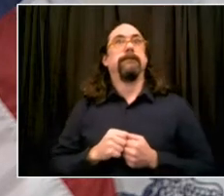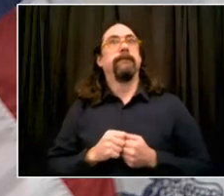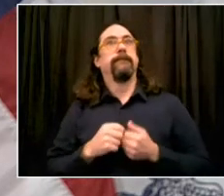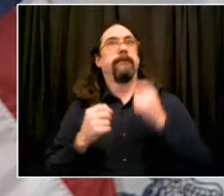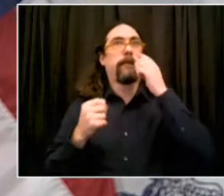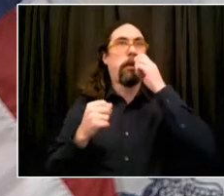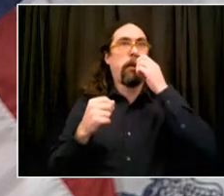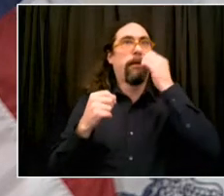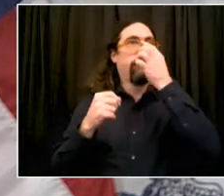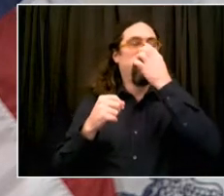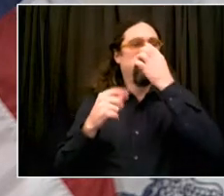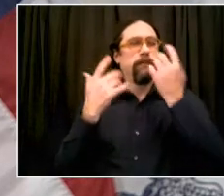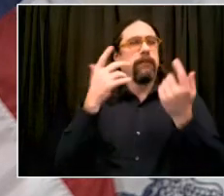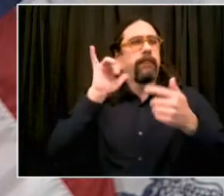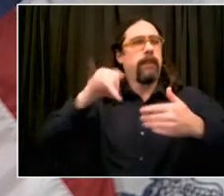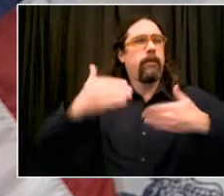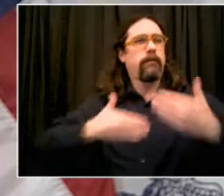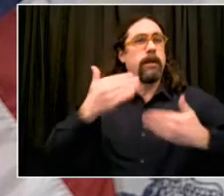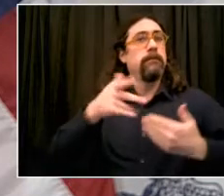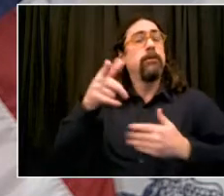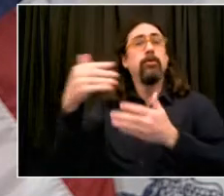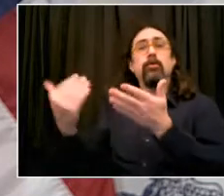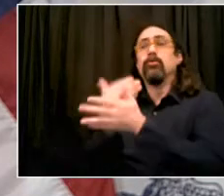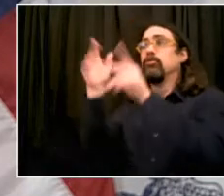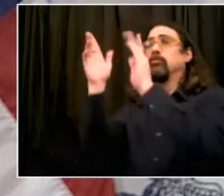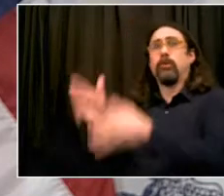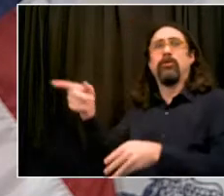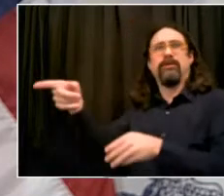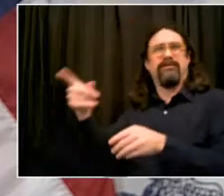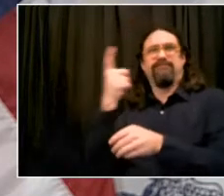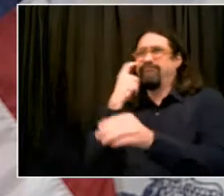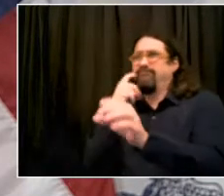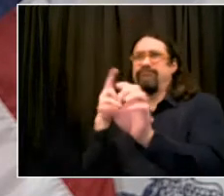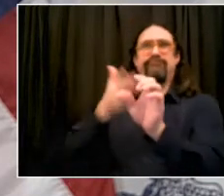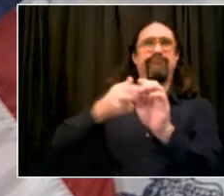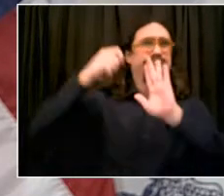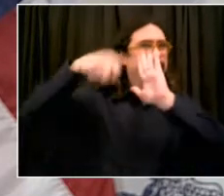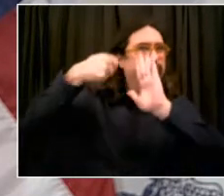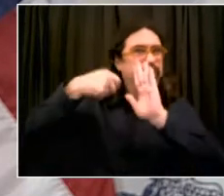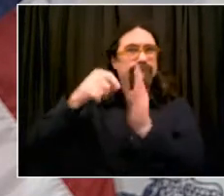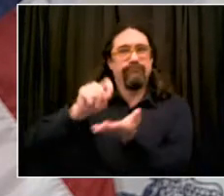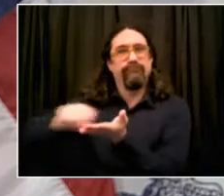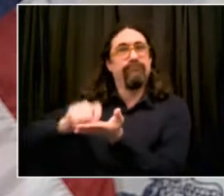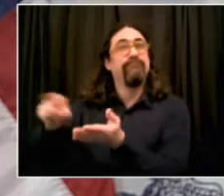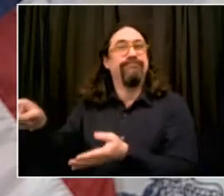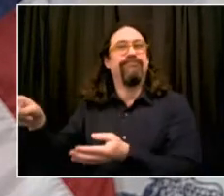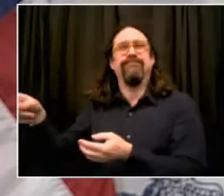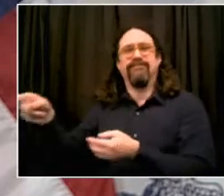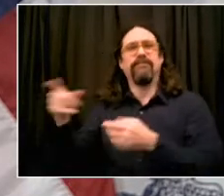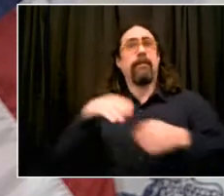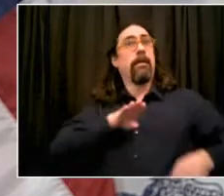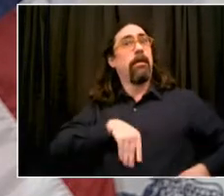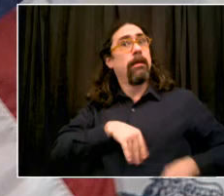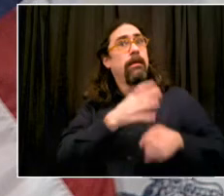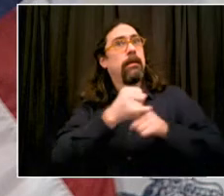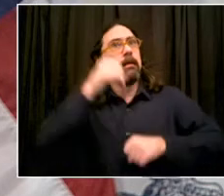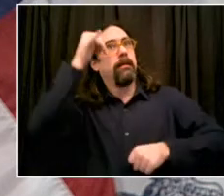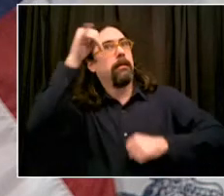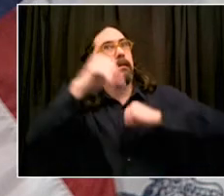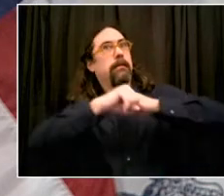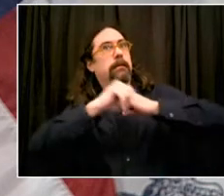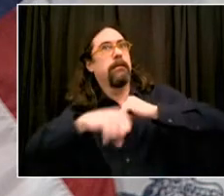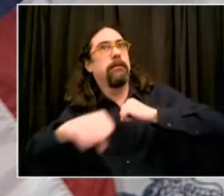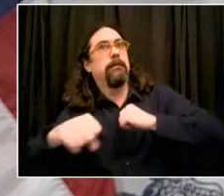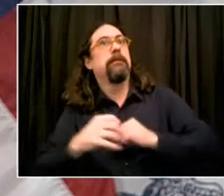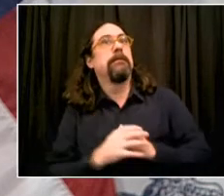Mayor's Office of Media and Entertainment has experience, of course, dealing with the media and dealing with permitting on many levels, it's the right home, and we'll be talking